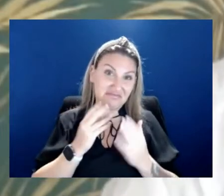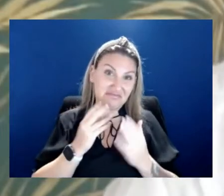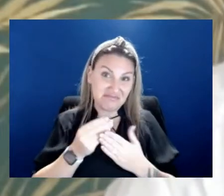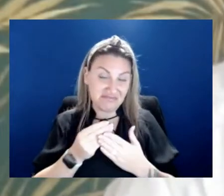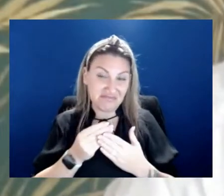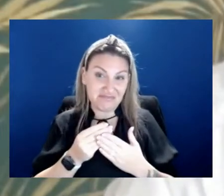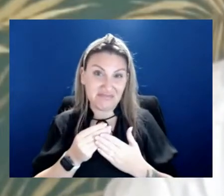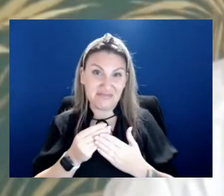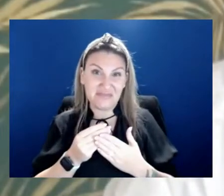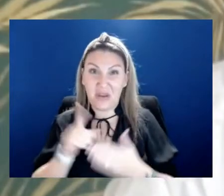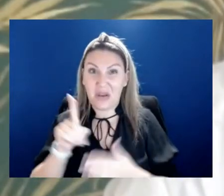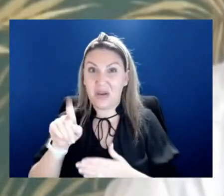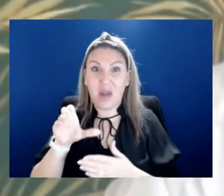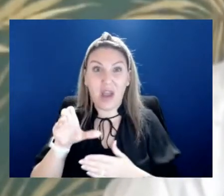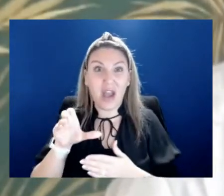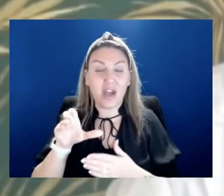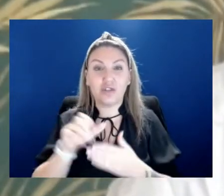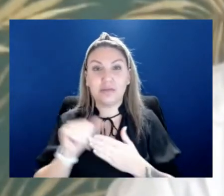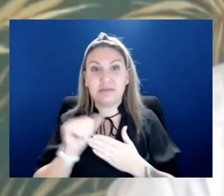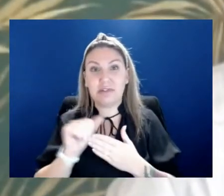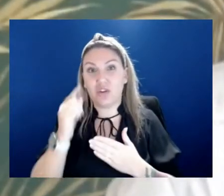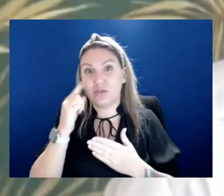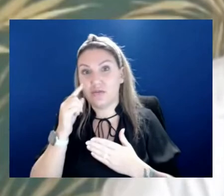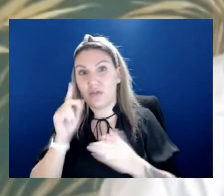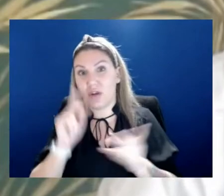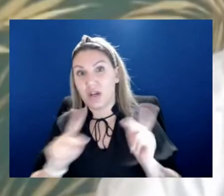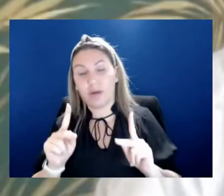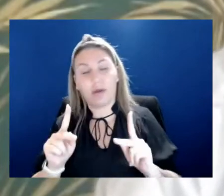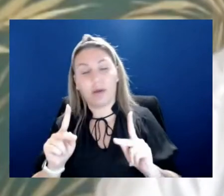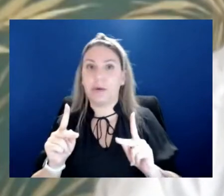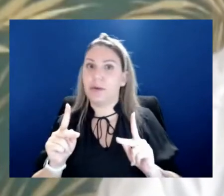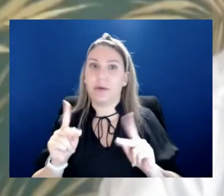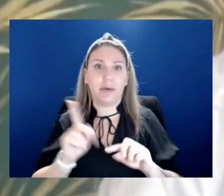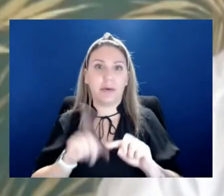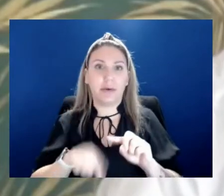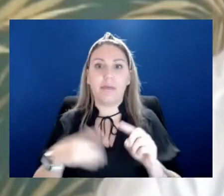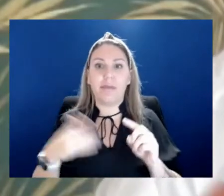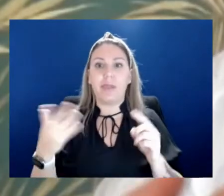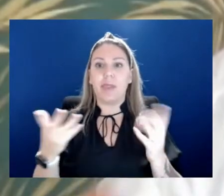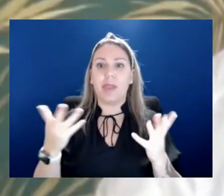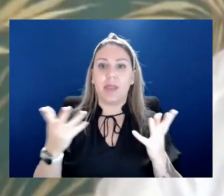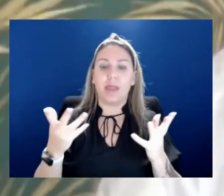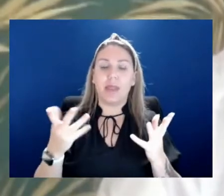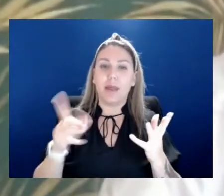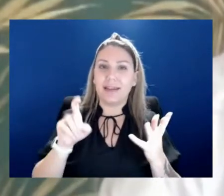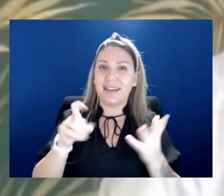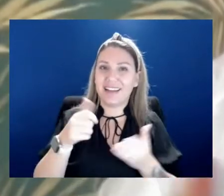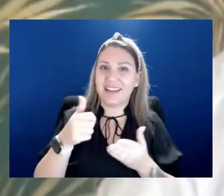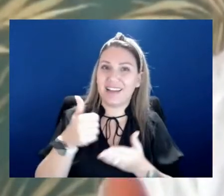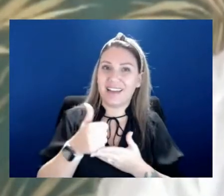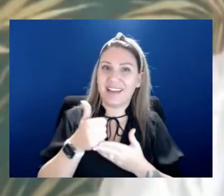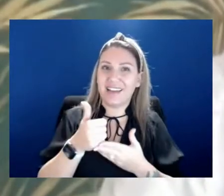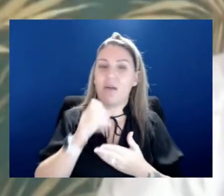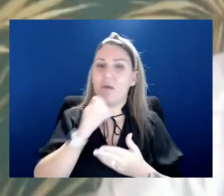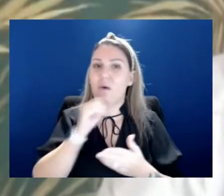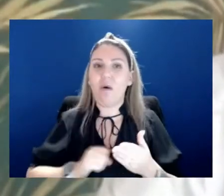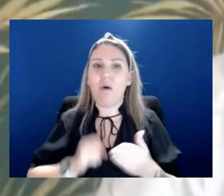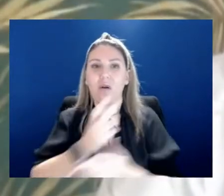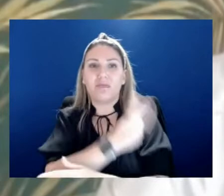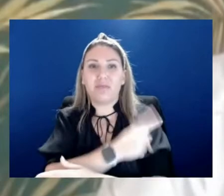$100 per the month, and this is help need to some old patient. It's